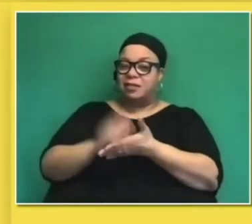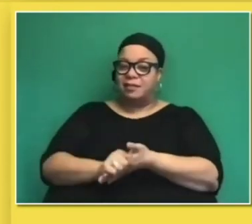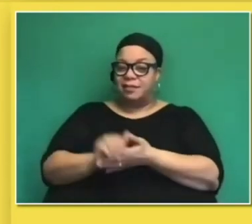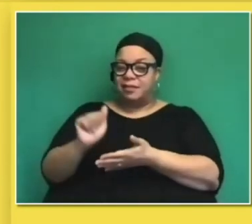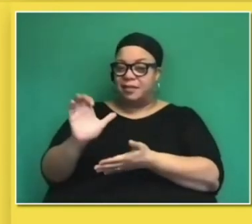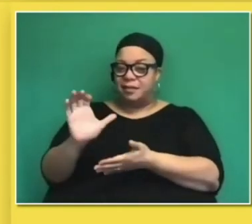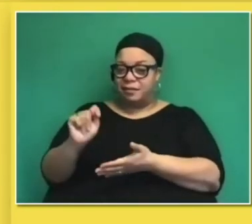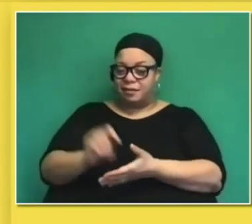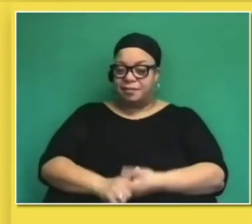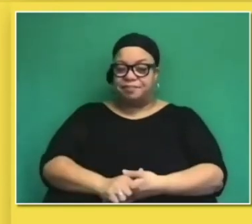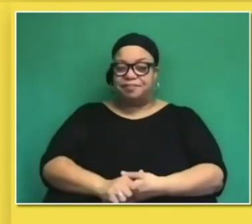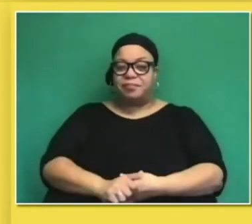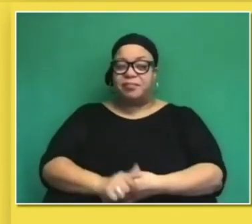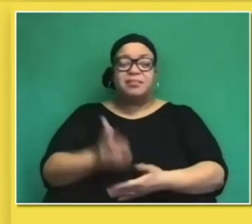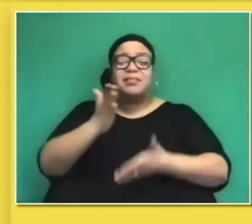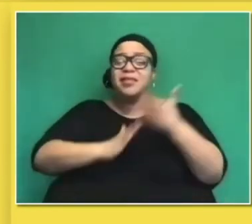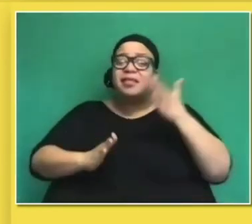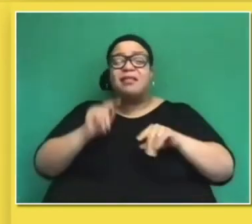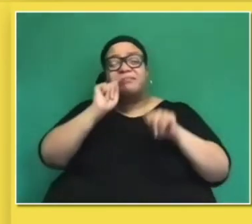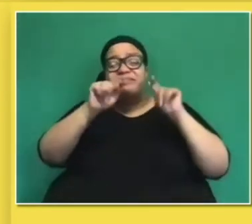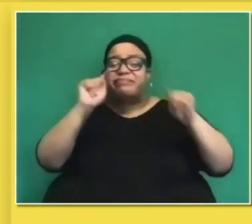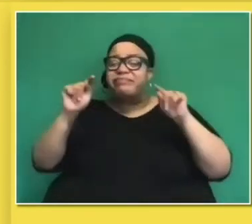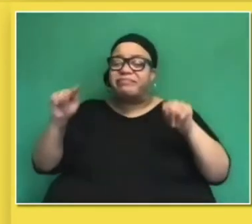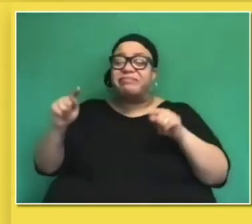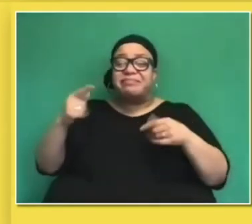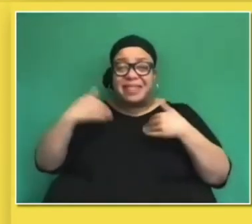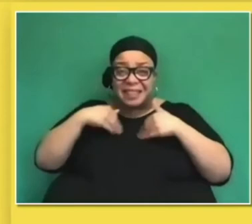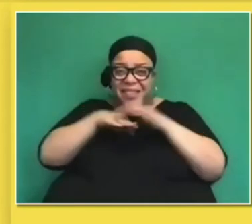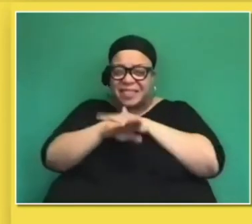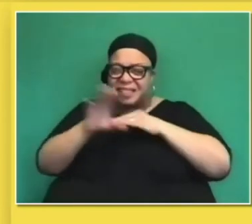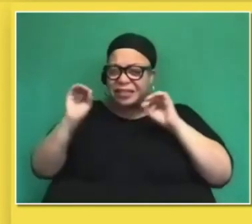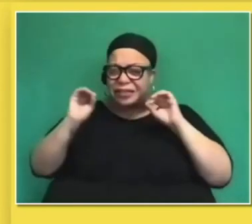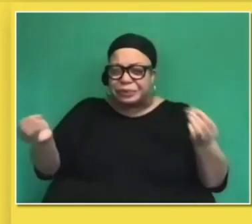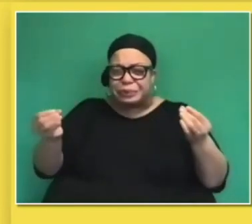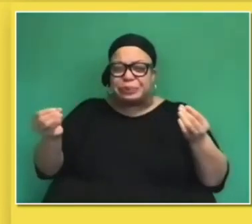taxes, disenfranchisement of those with criminal justice records.